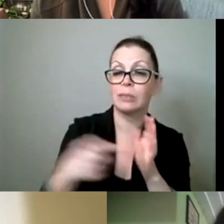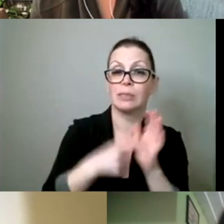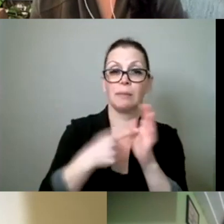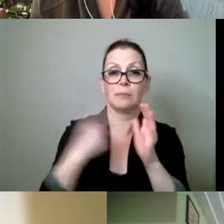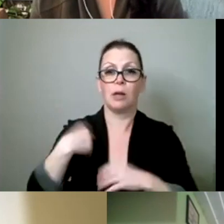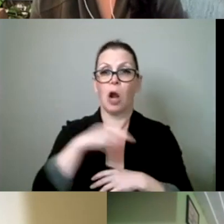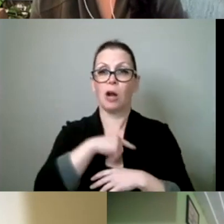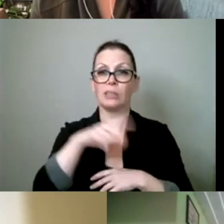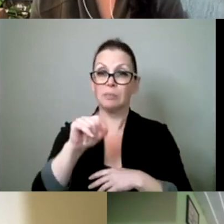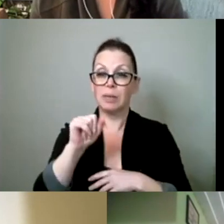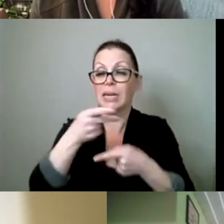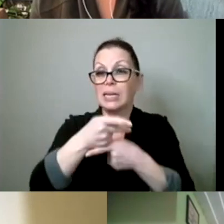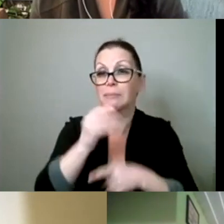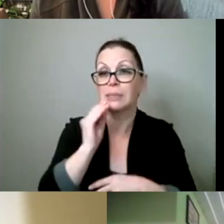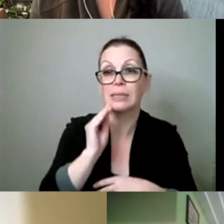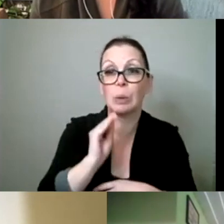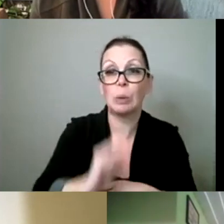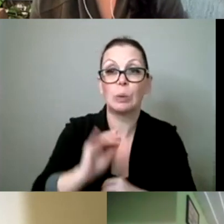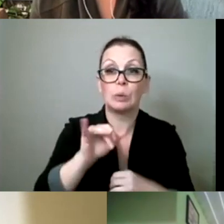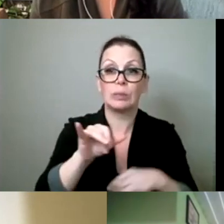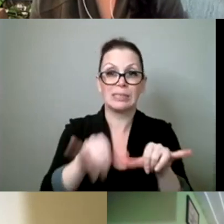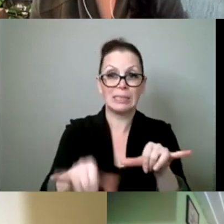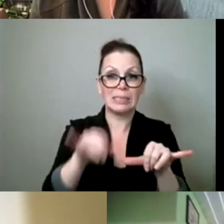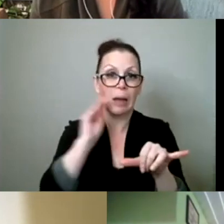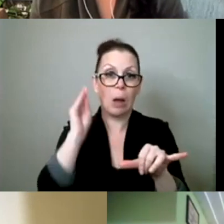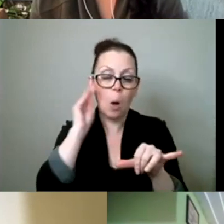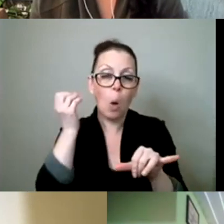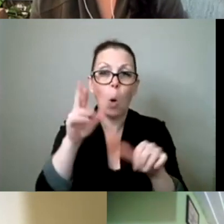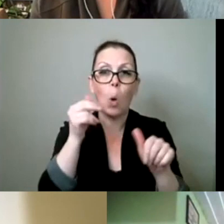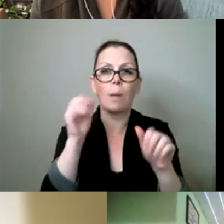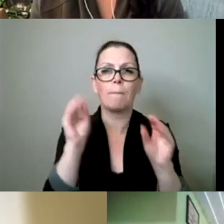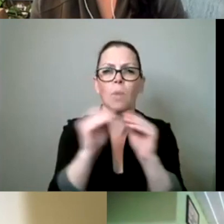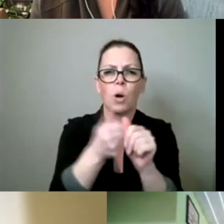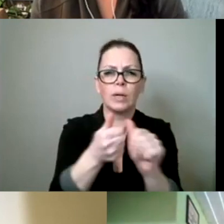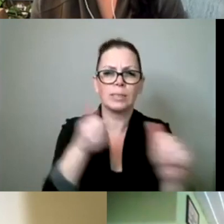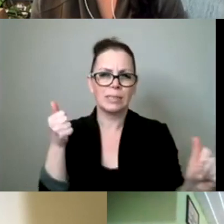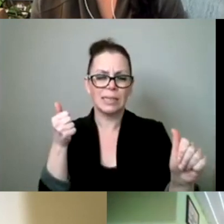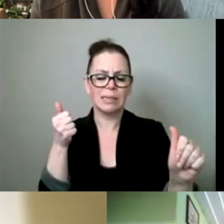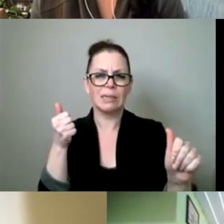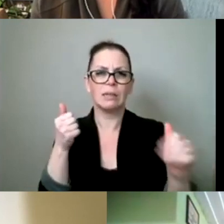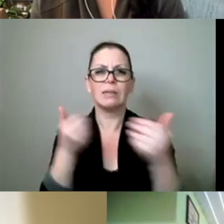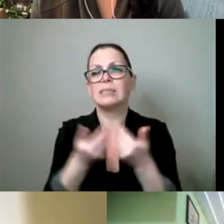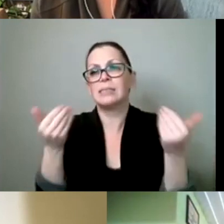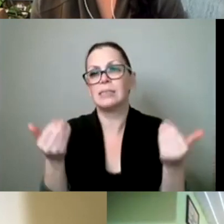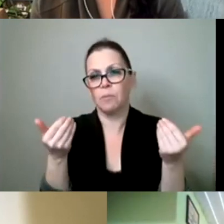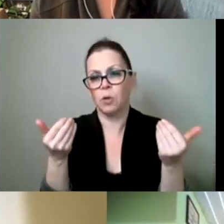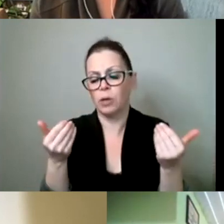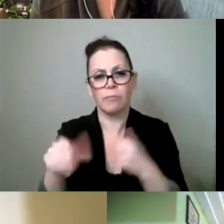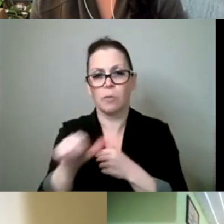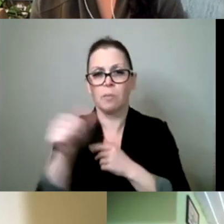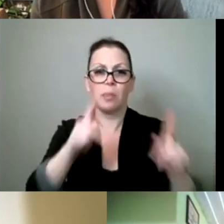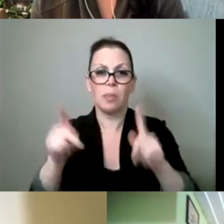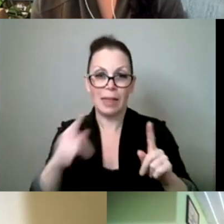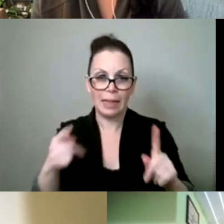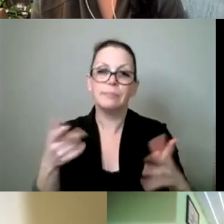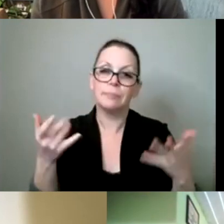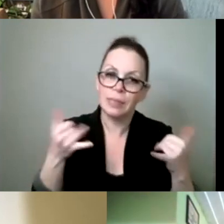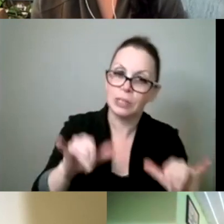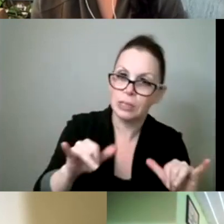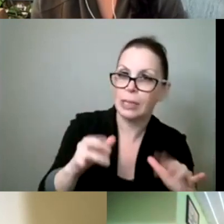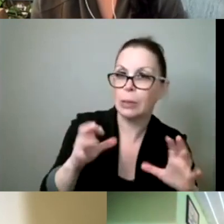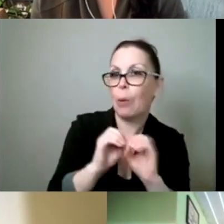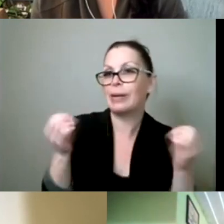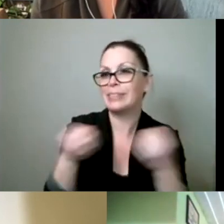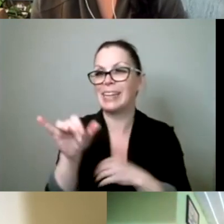at home or keeps us as more distanced than other people, there are still organizations like RespectAbility and